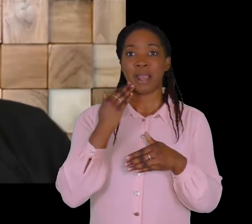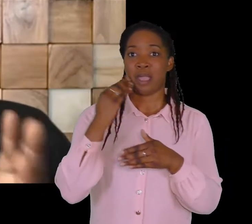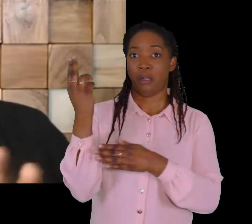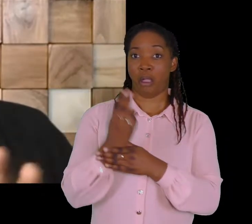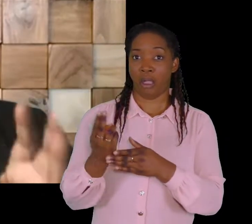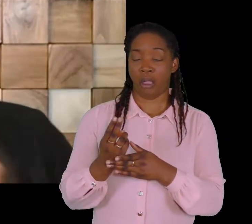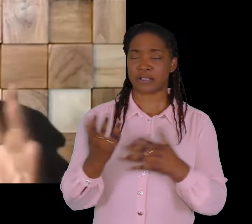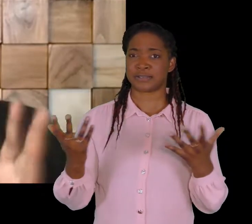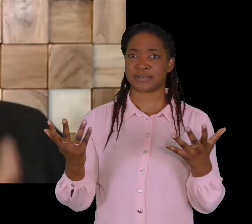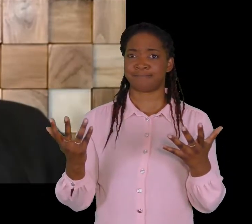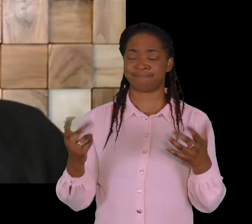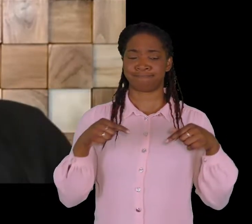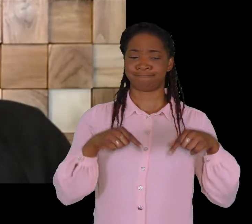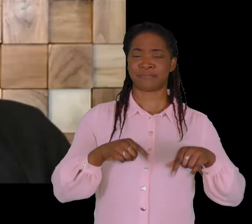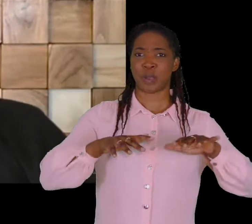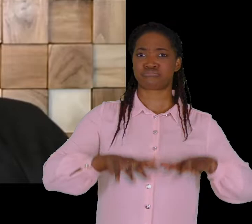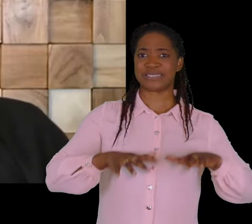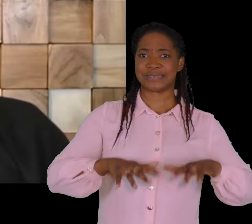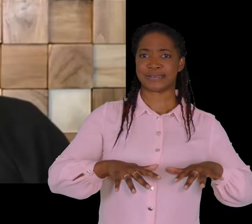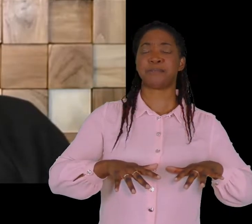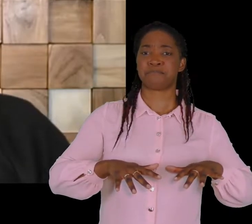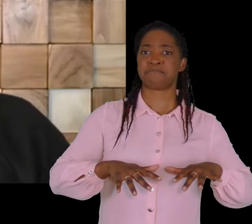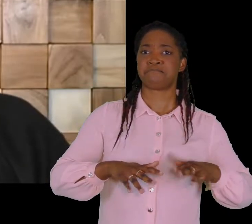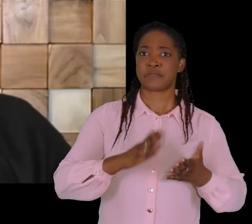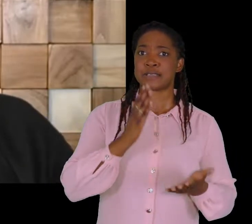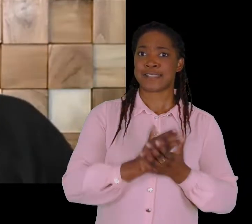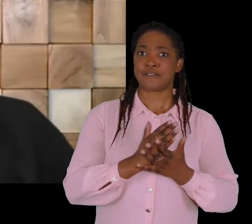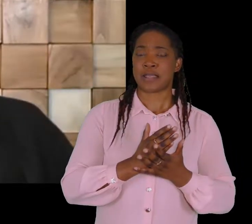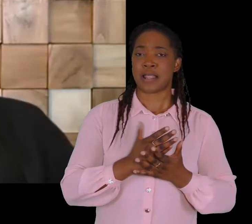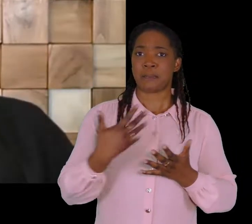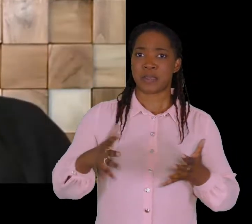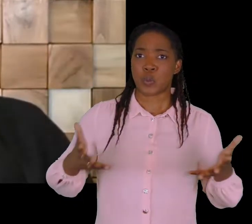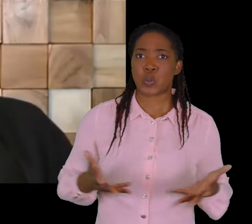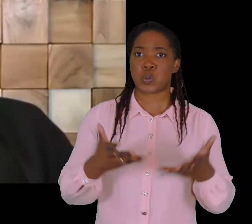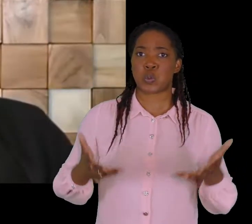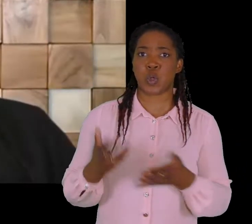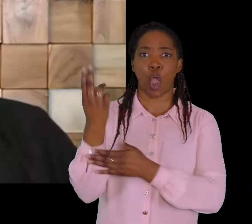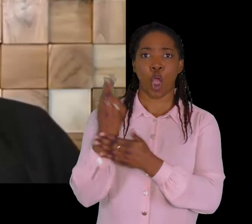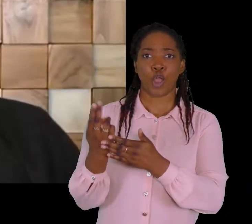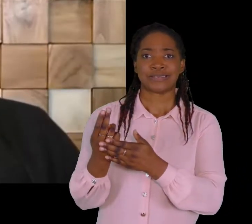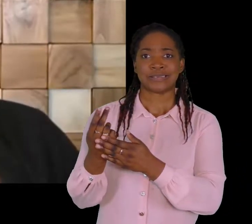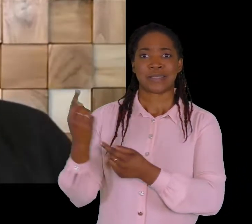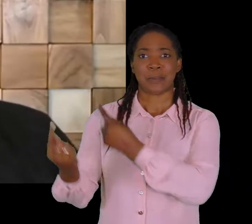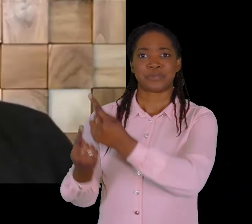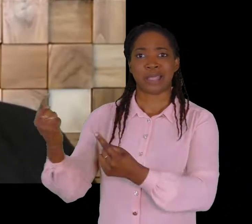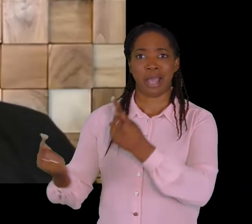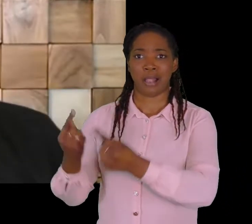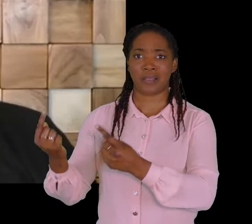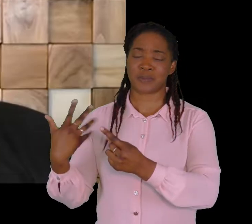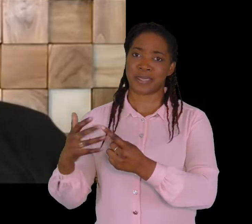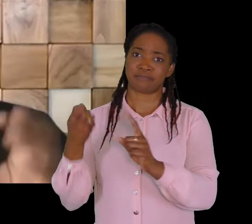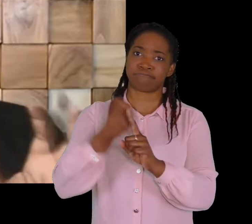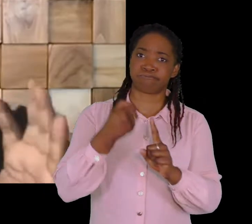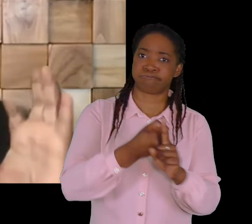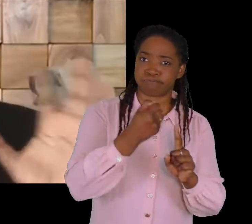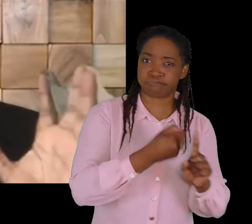The Black exhibitionary impulse in Britain was definitely being driven by artists. And